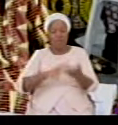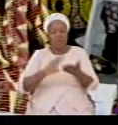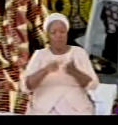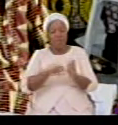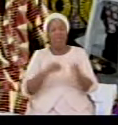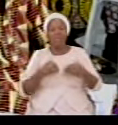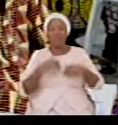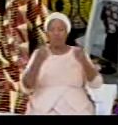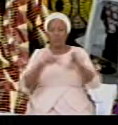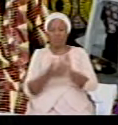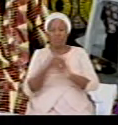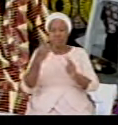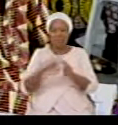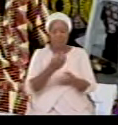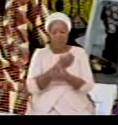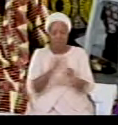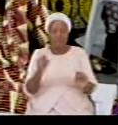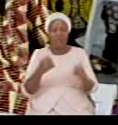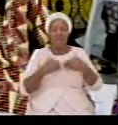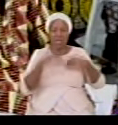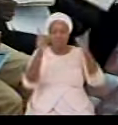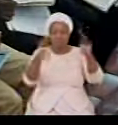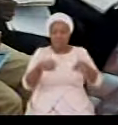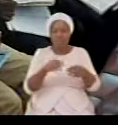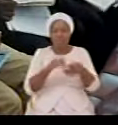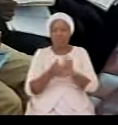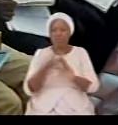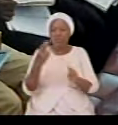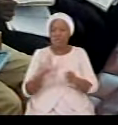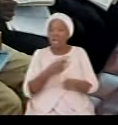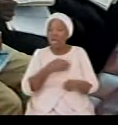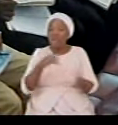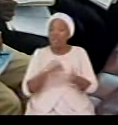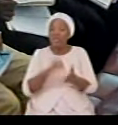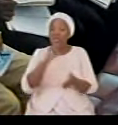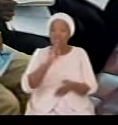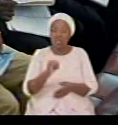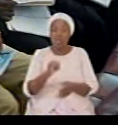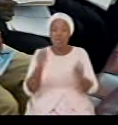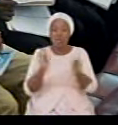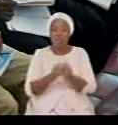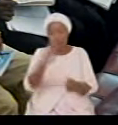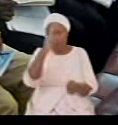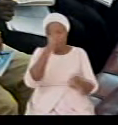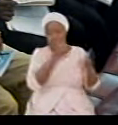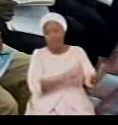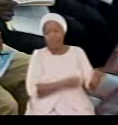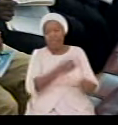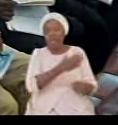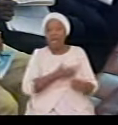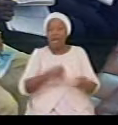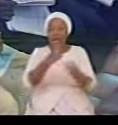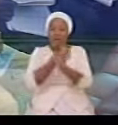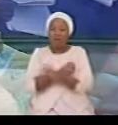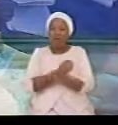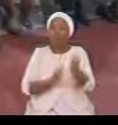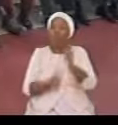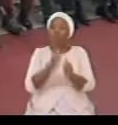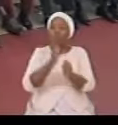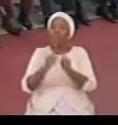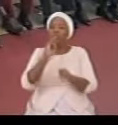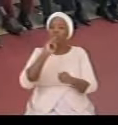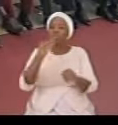come. Salvation has come, and it is with faith and love, which is